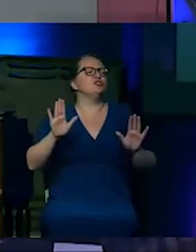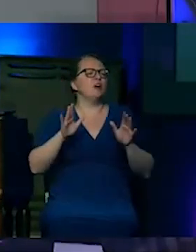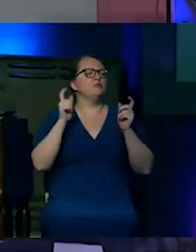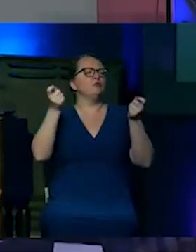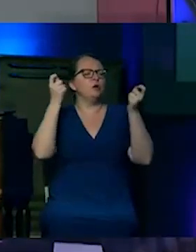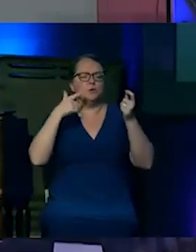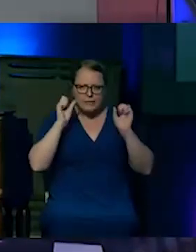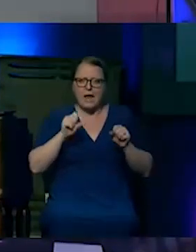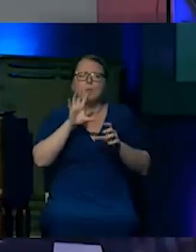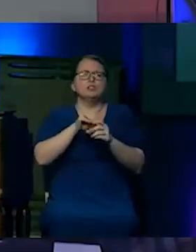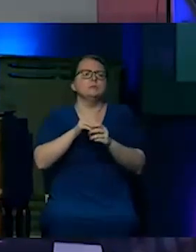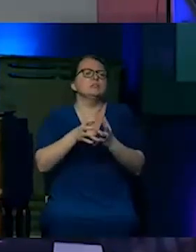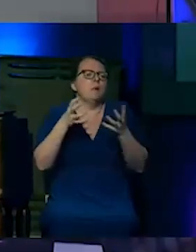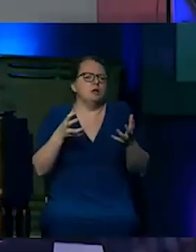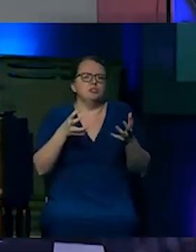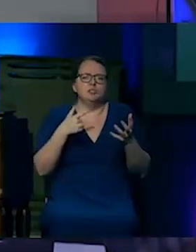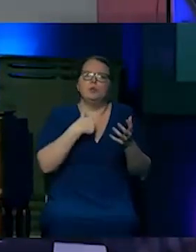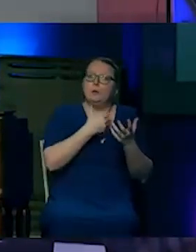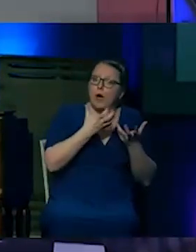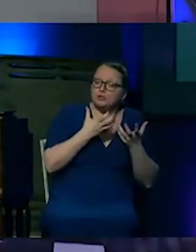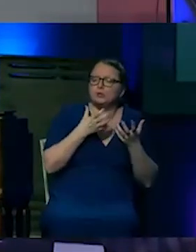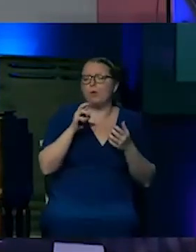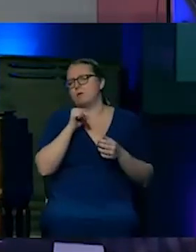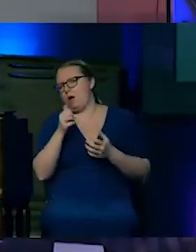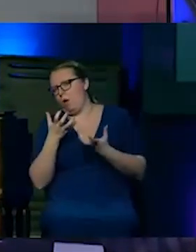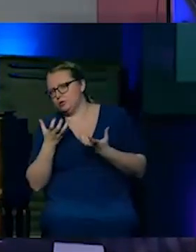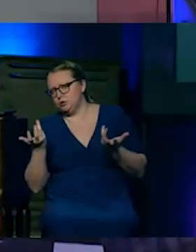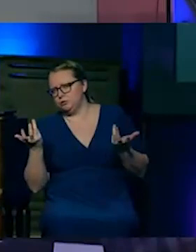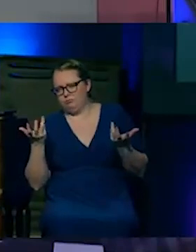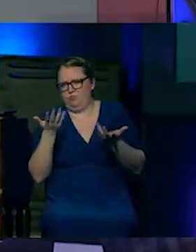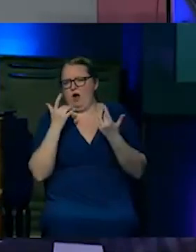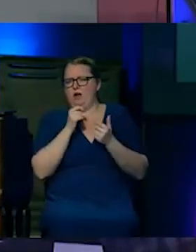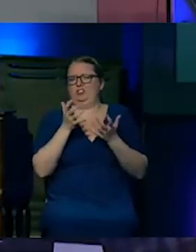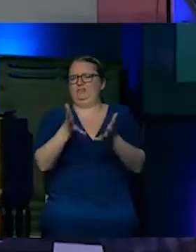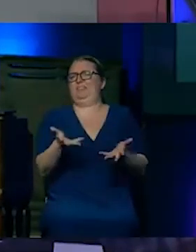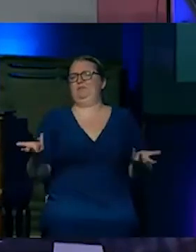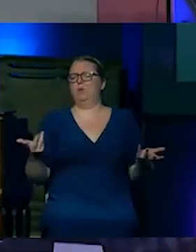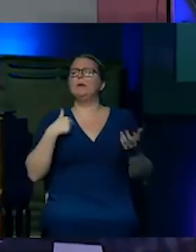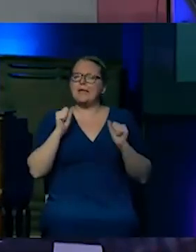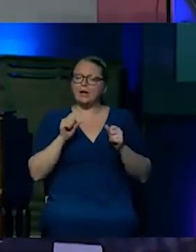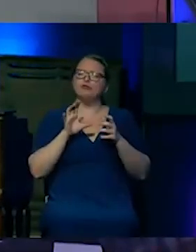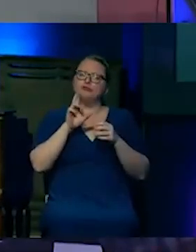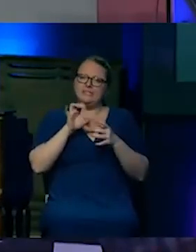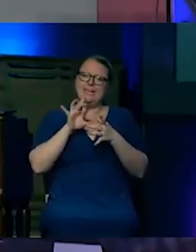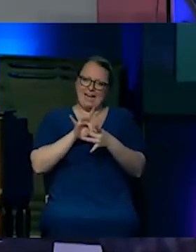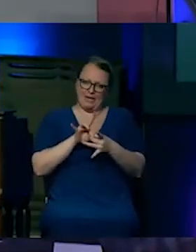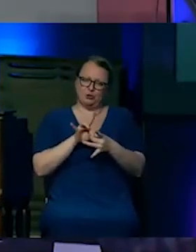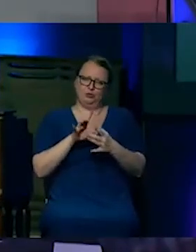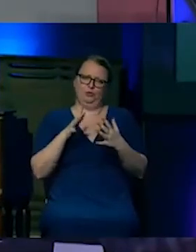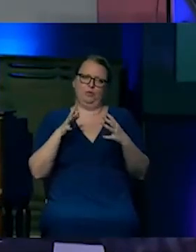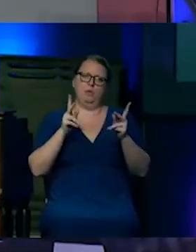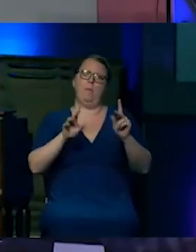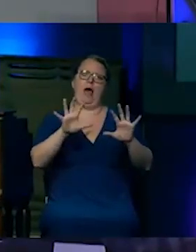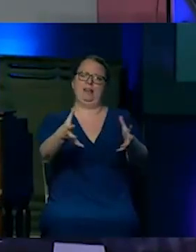and participate in as much as we do or we don't want to. We get to reconnect to the body, right? But on